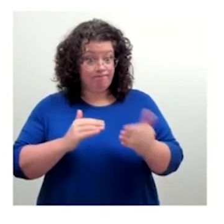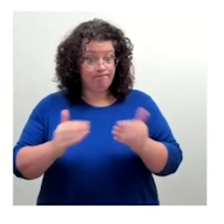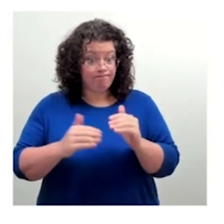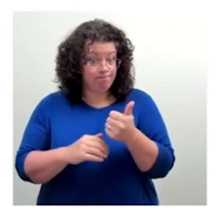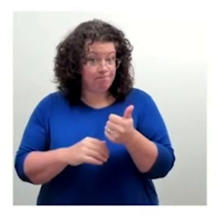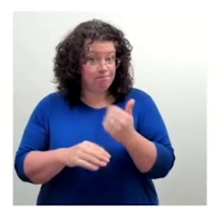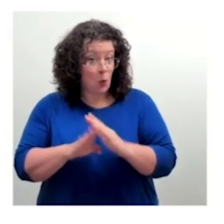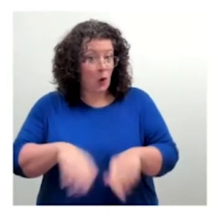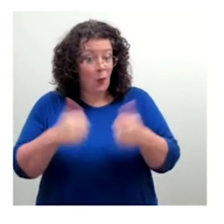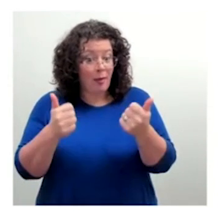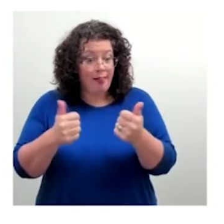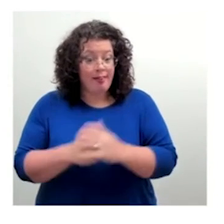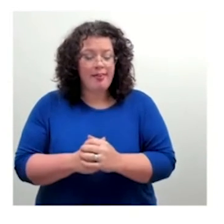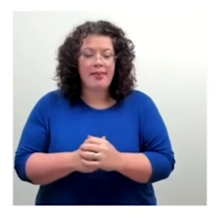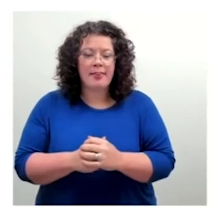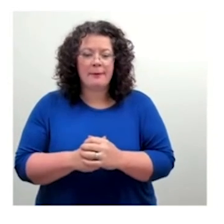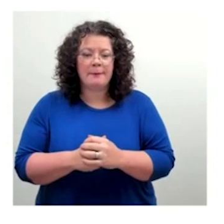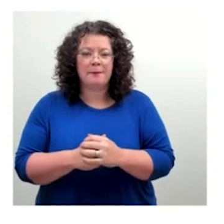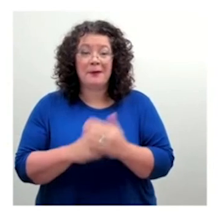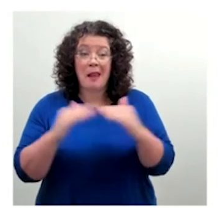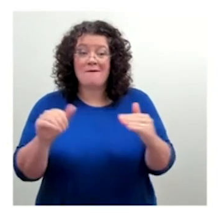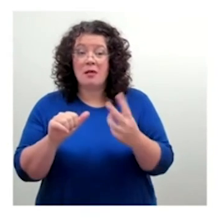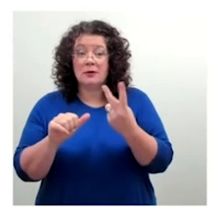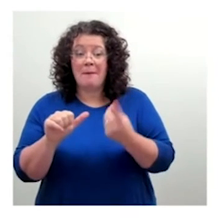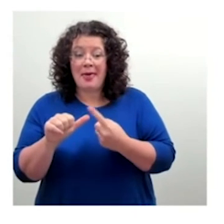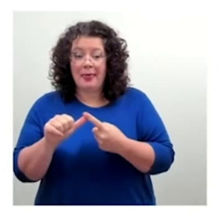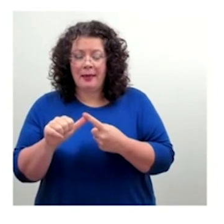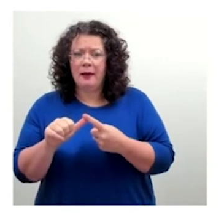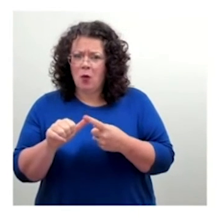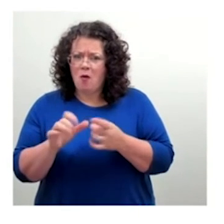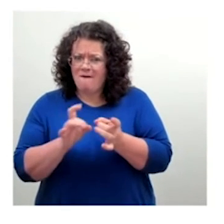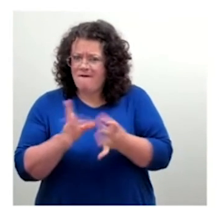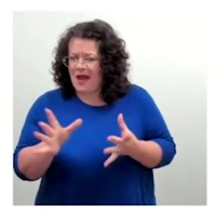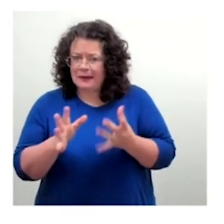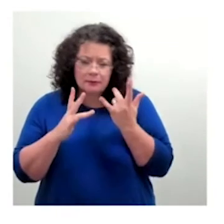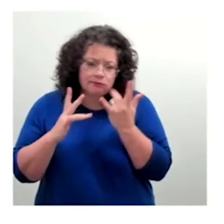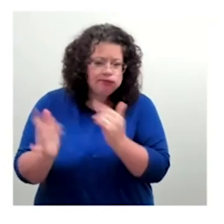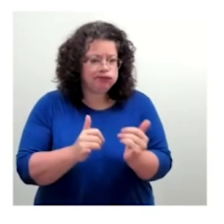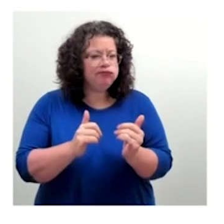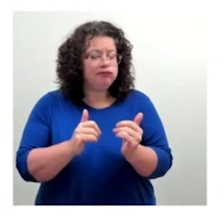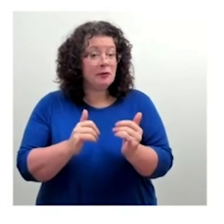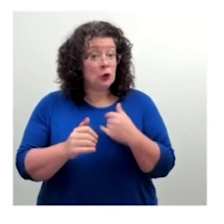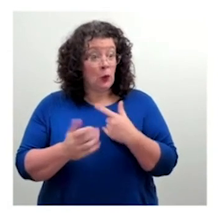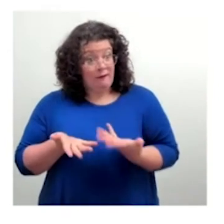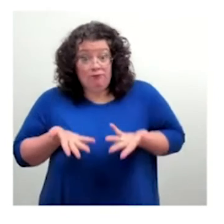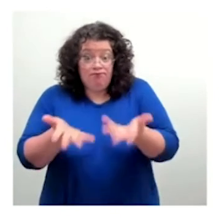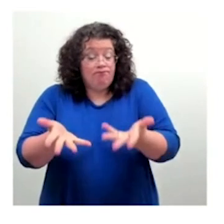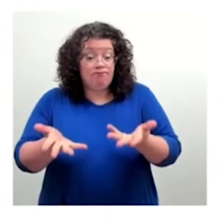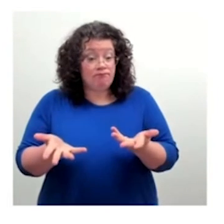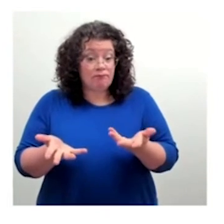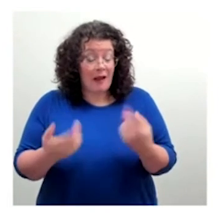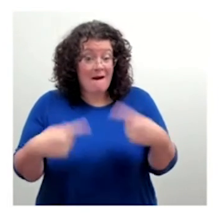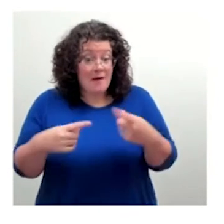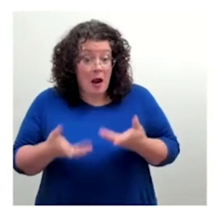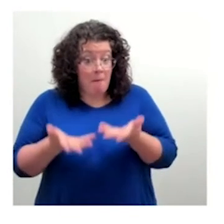We've made this tool available. It will be freely available for the level AA check. We do also have a sort of paid for version, which is in PowerPoint, which you